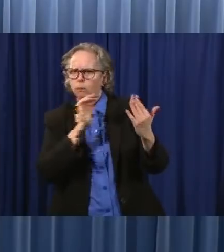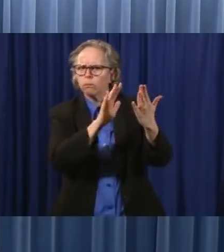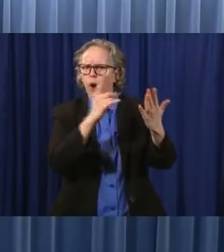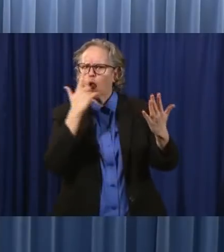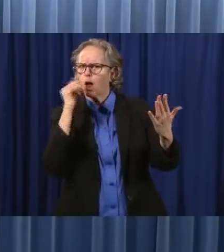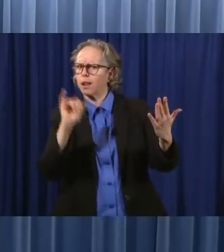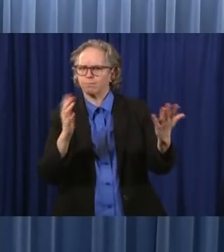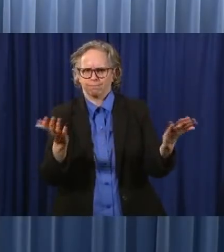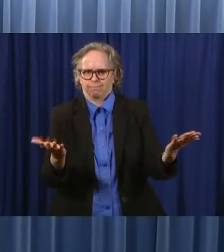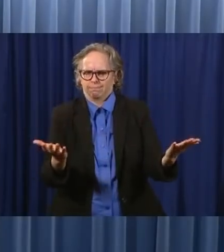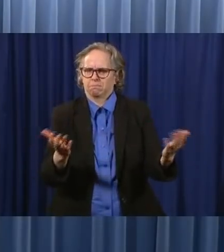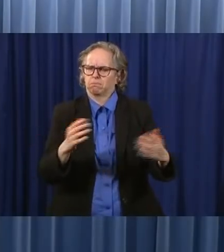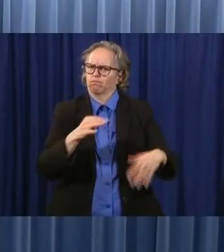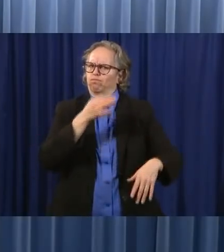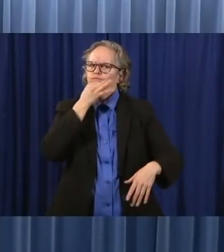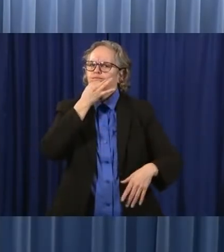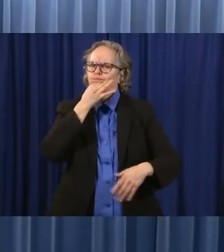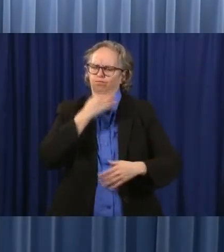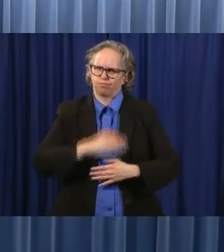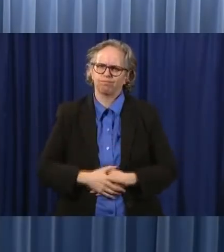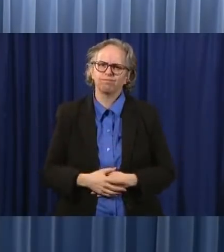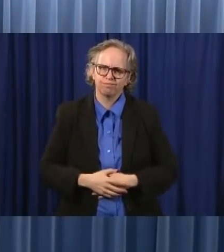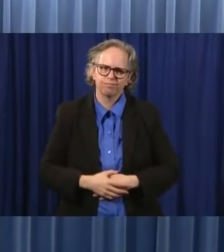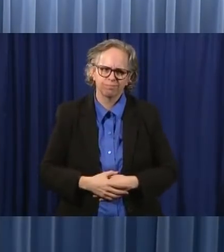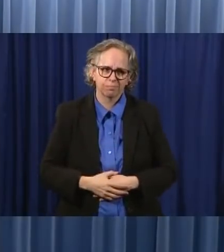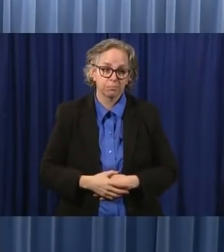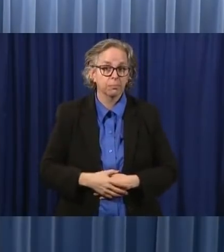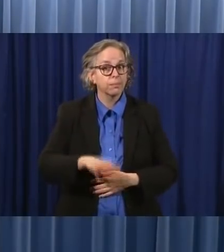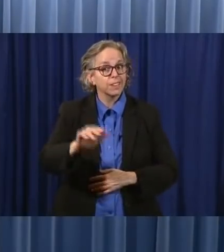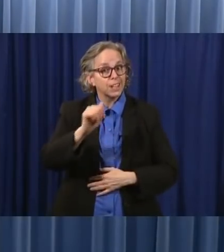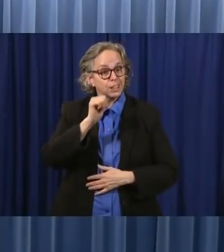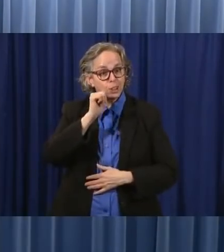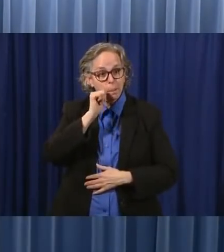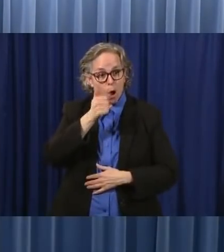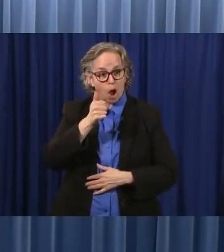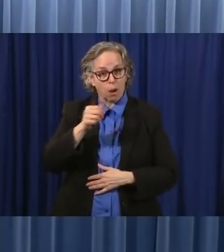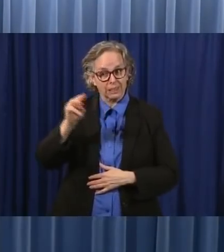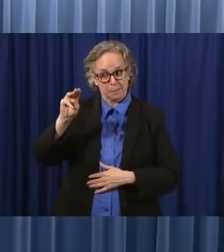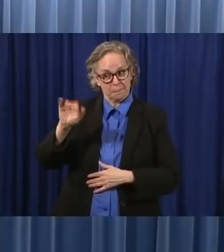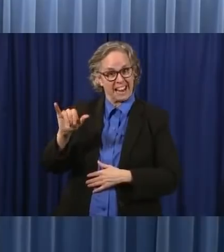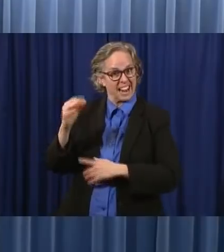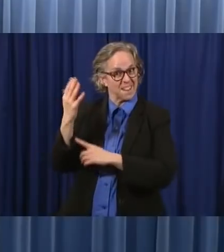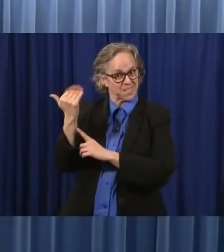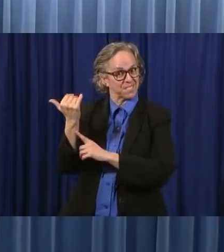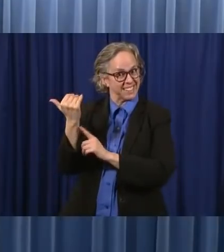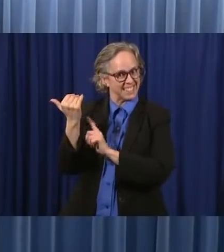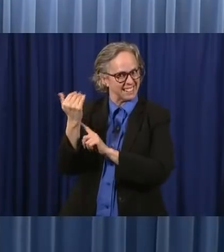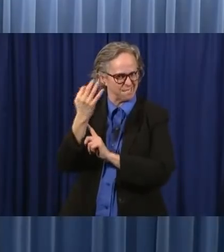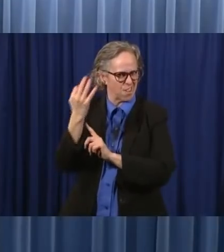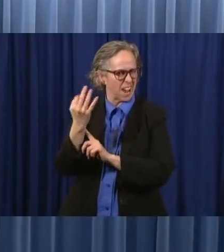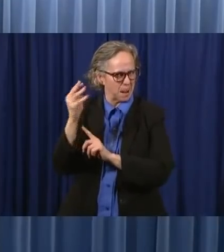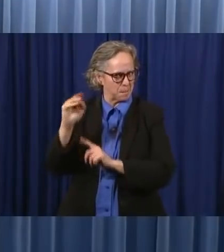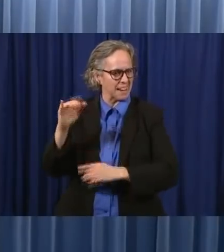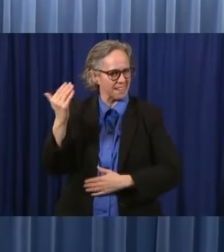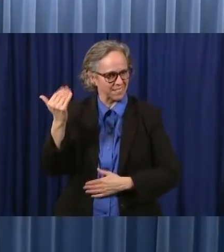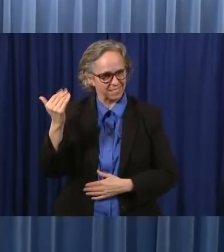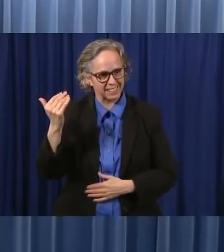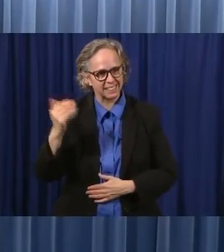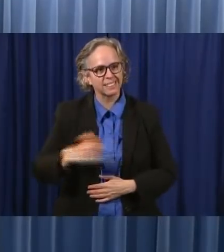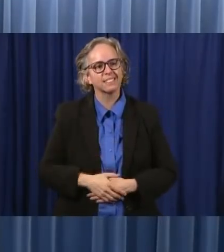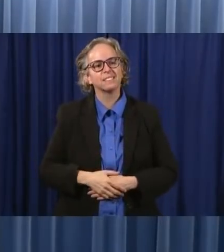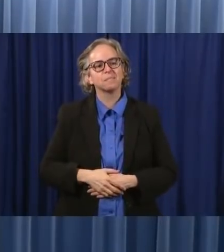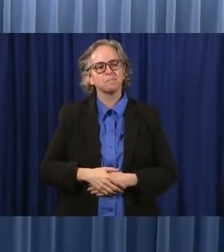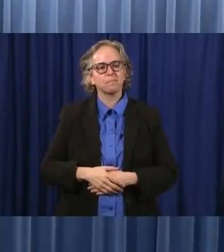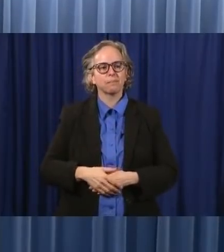National Police Week, tomorrow, May 15th, is recognized each year as Peace Officers